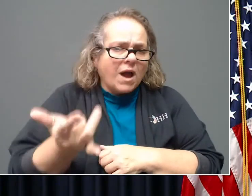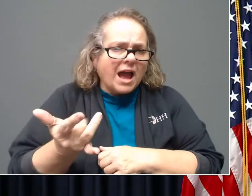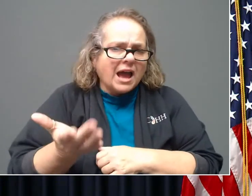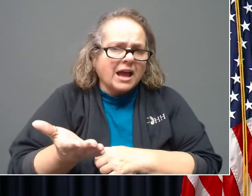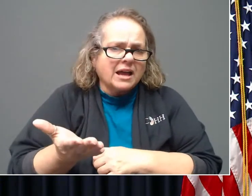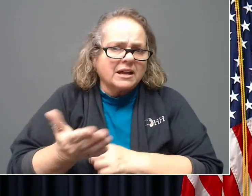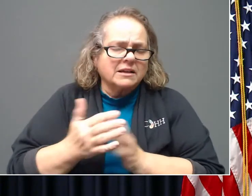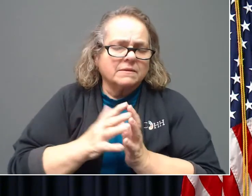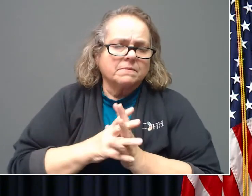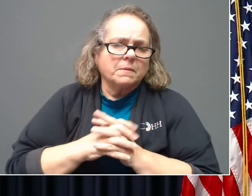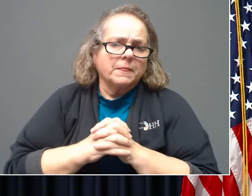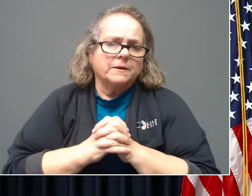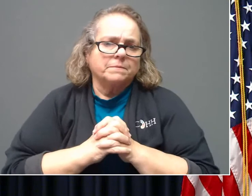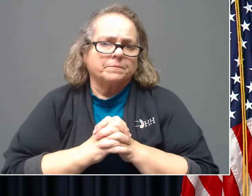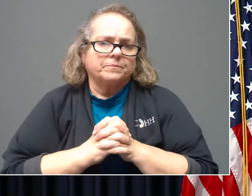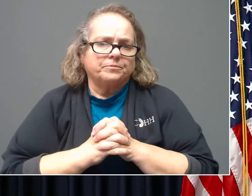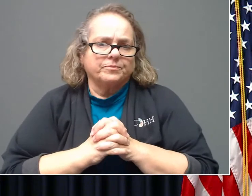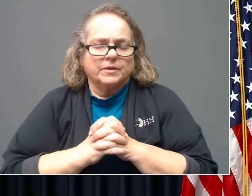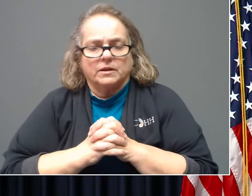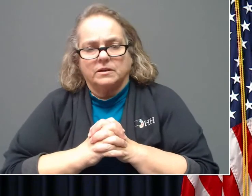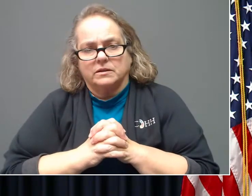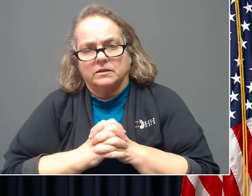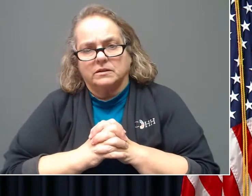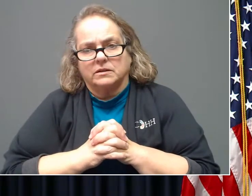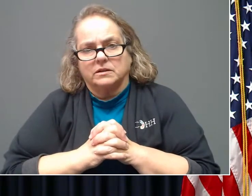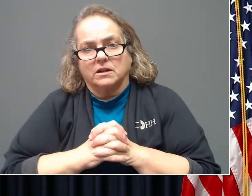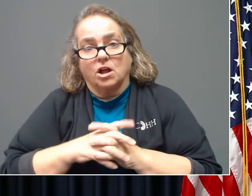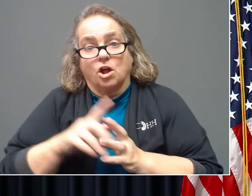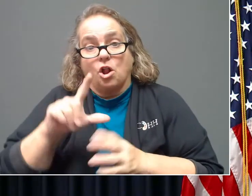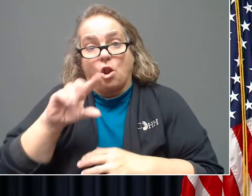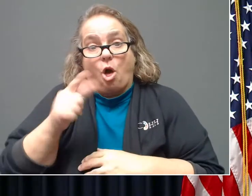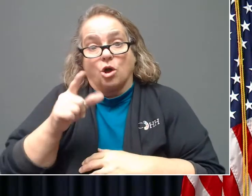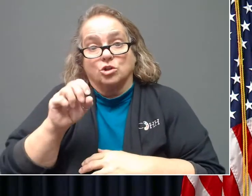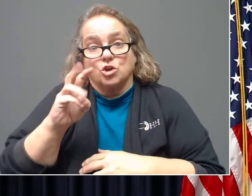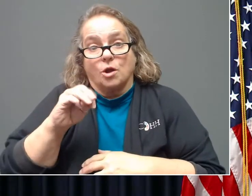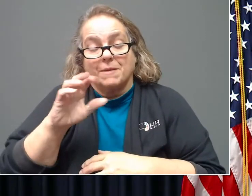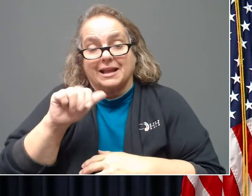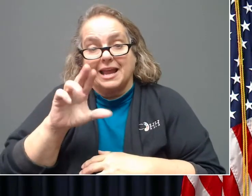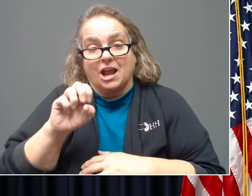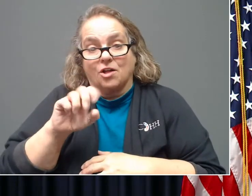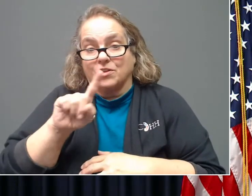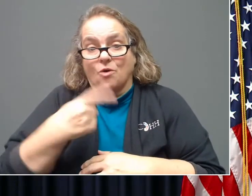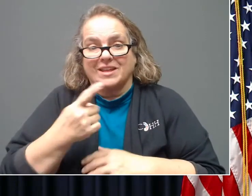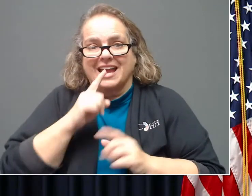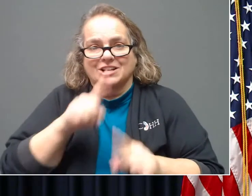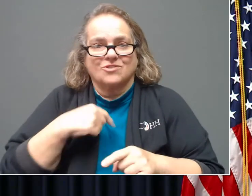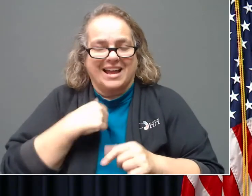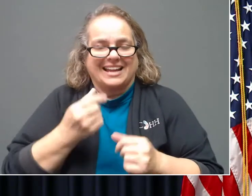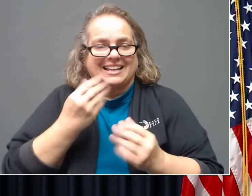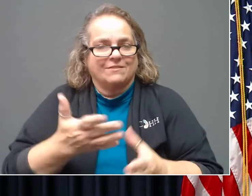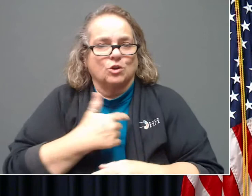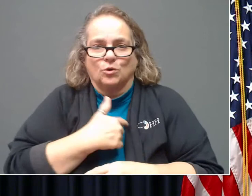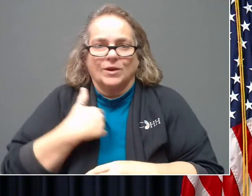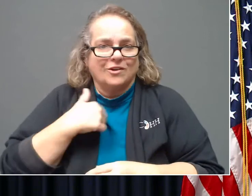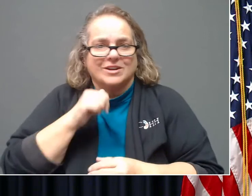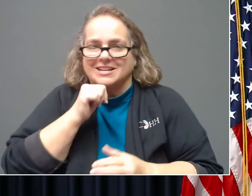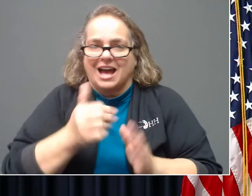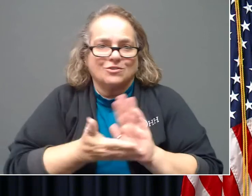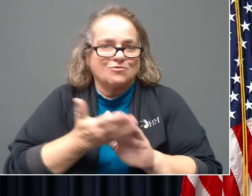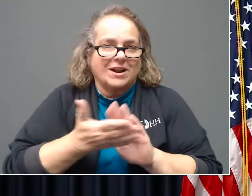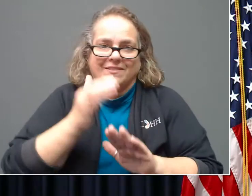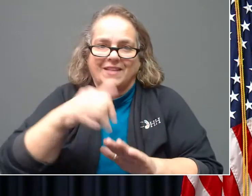So on long-term care is the answer that I can give you. We're not running that program. But we will check with Walgreens